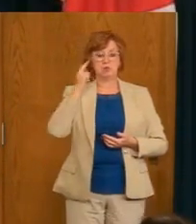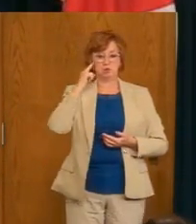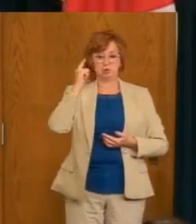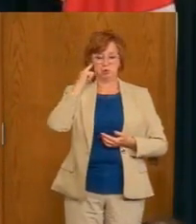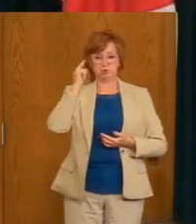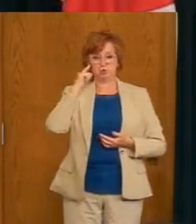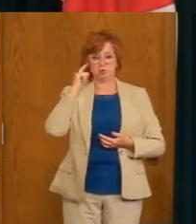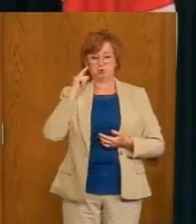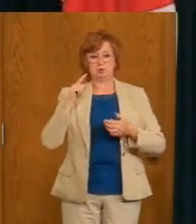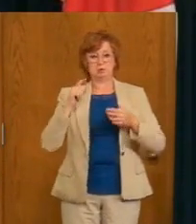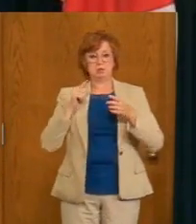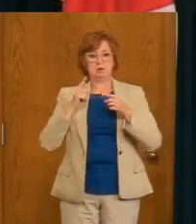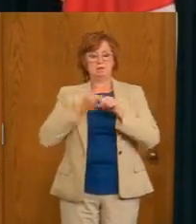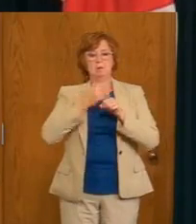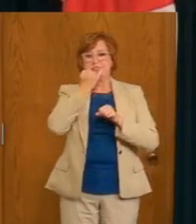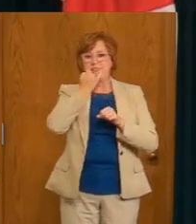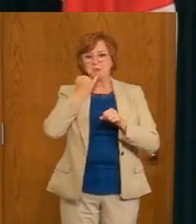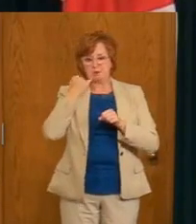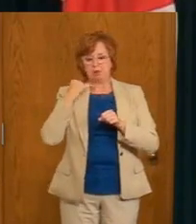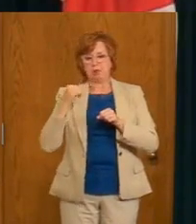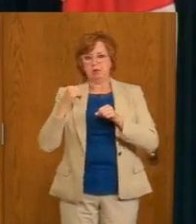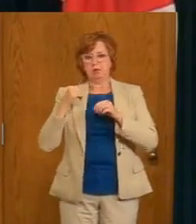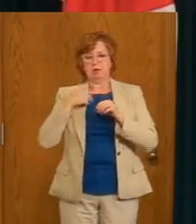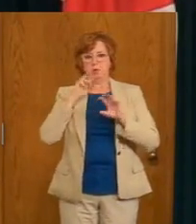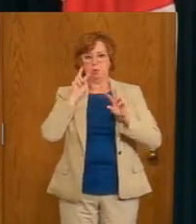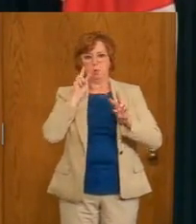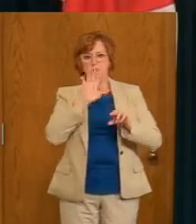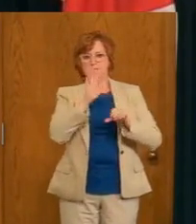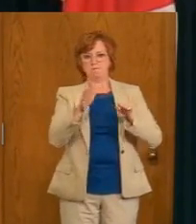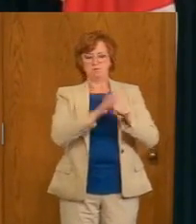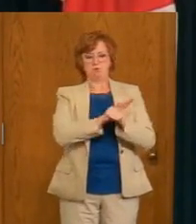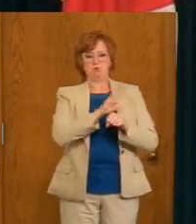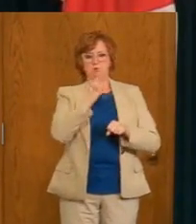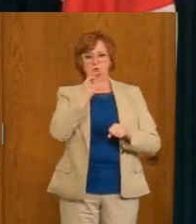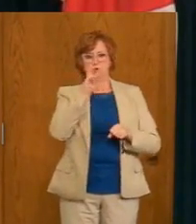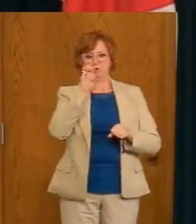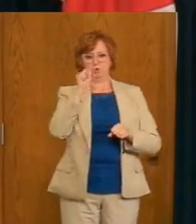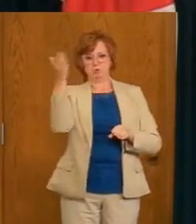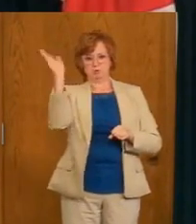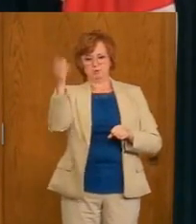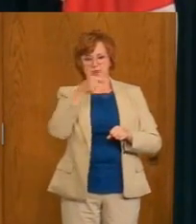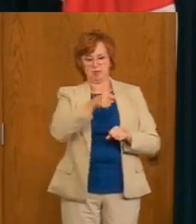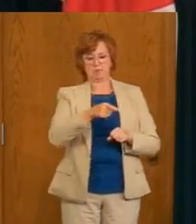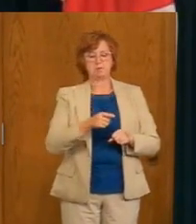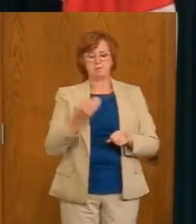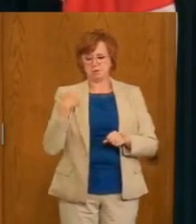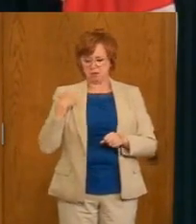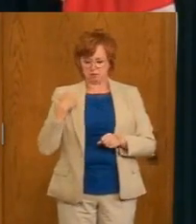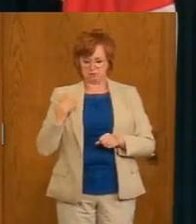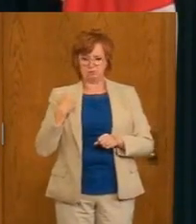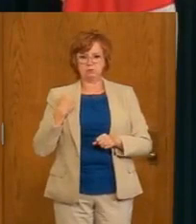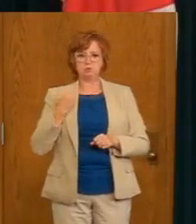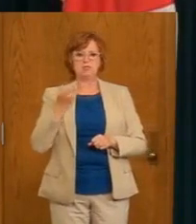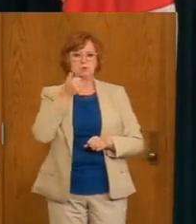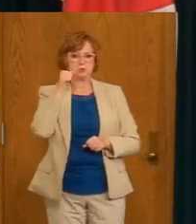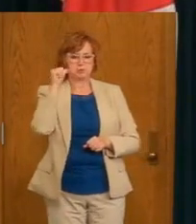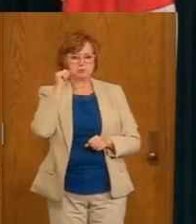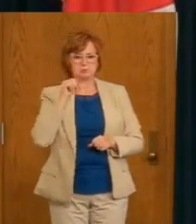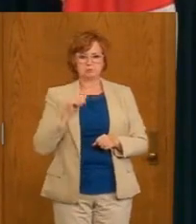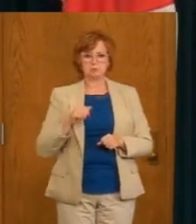who are fully vaccinated. So this is a great time if you're fully vaccinated. If you're unvaccinated, the only protection you have is low